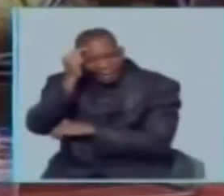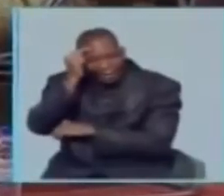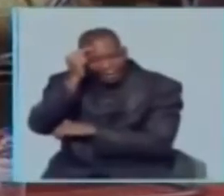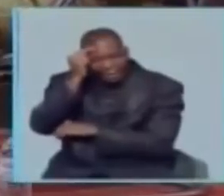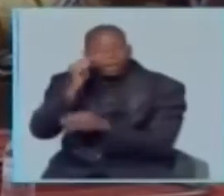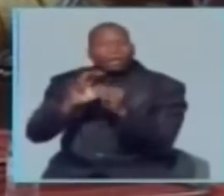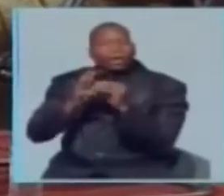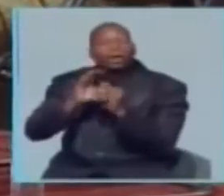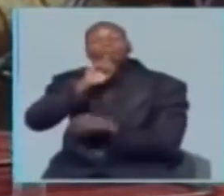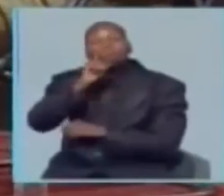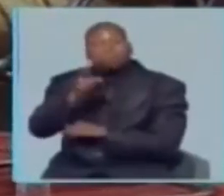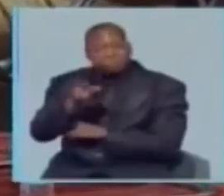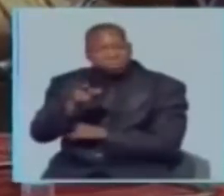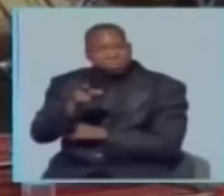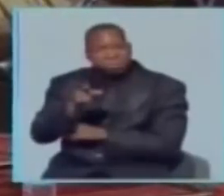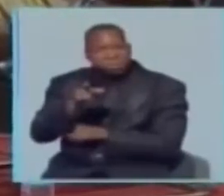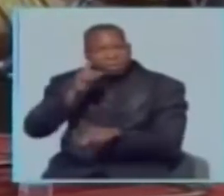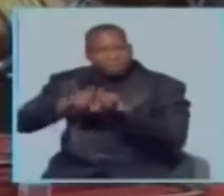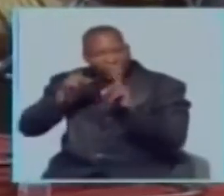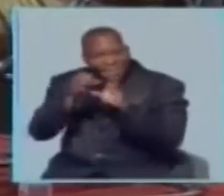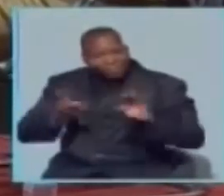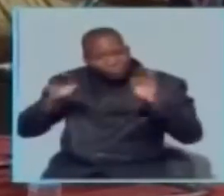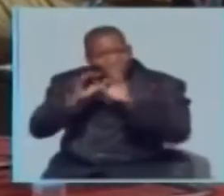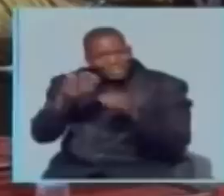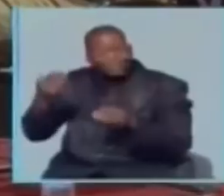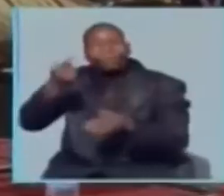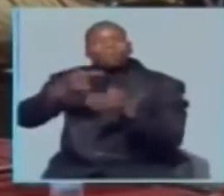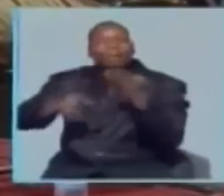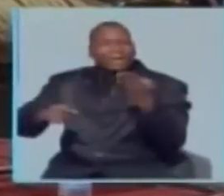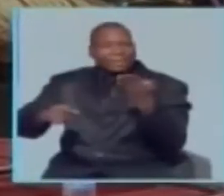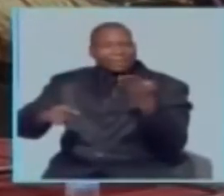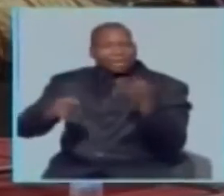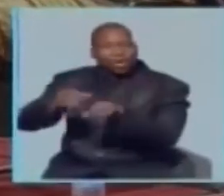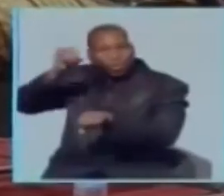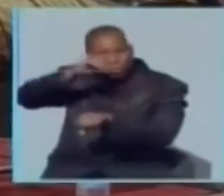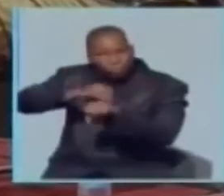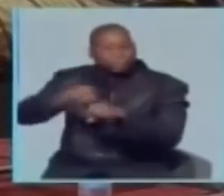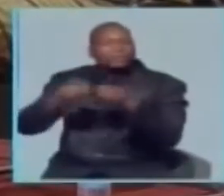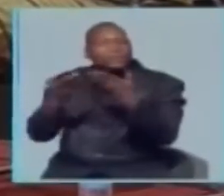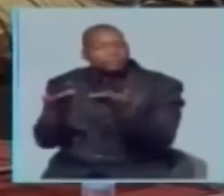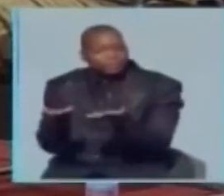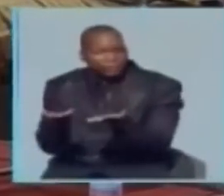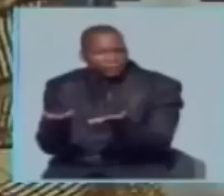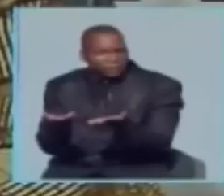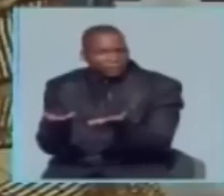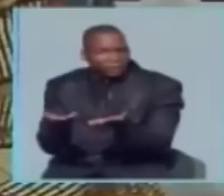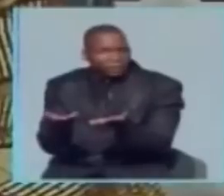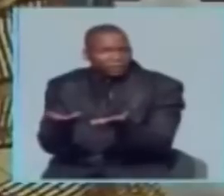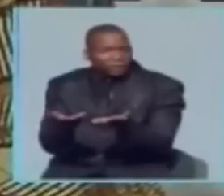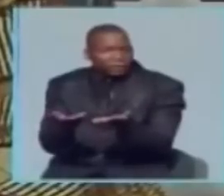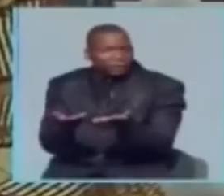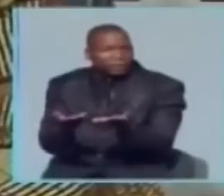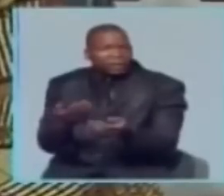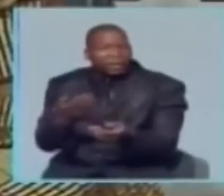crisis is real, but the most important thing that it provides an opportunity. What we must get away from, I